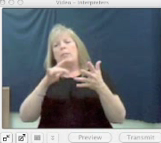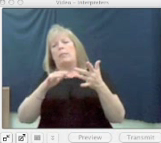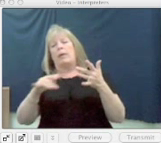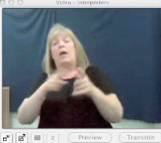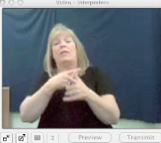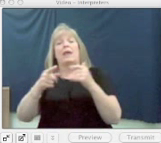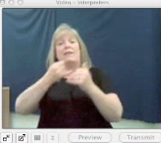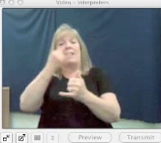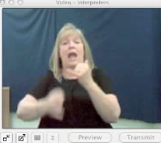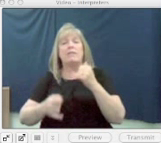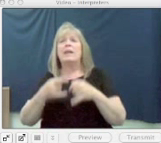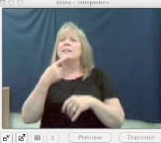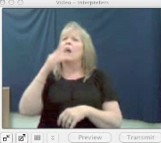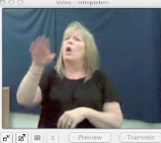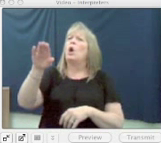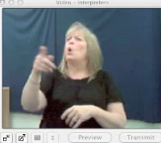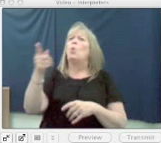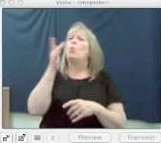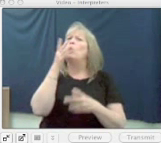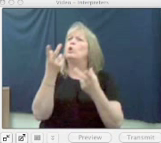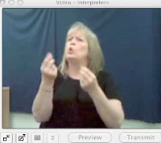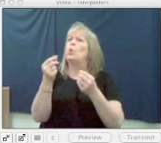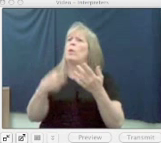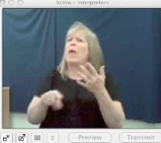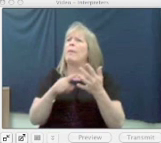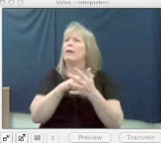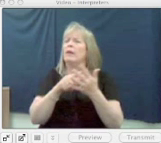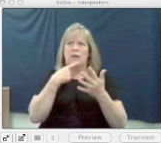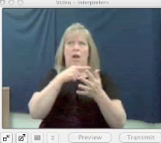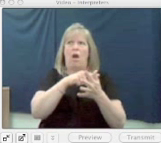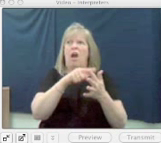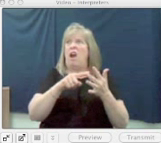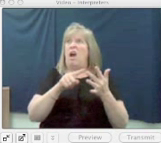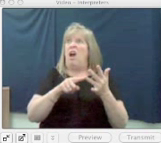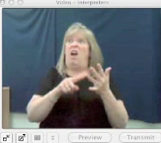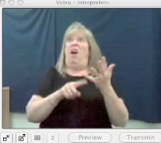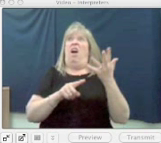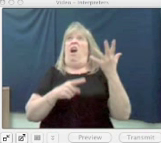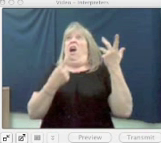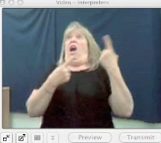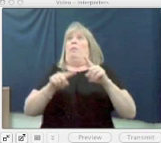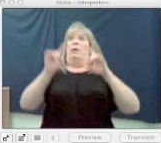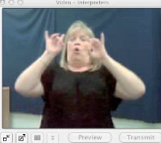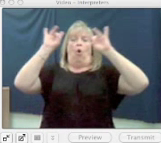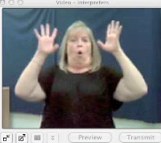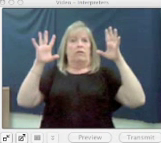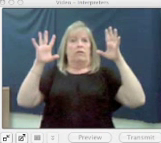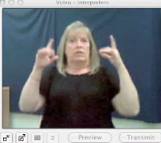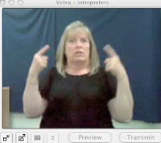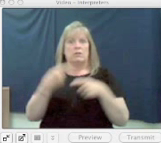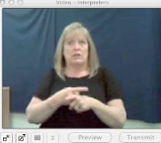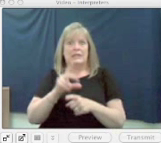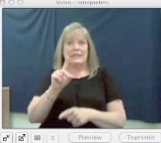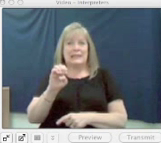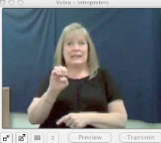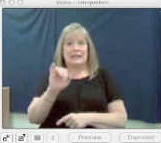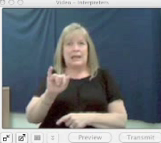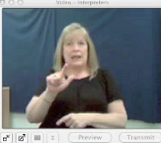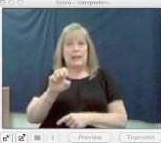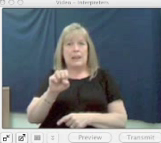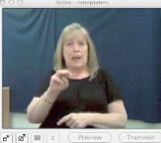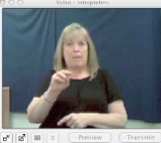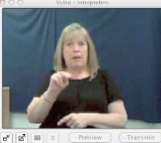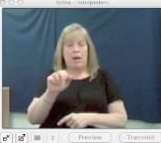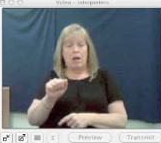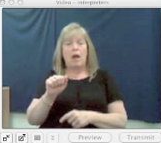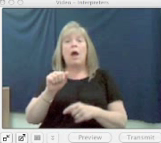case and say, so what would you do at this point? Right now we've got a big, huge ethical dilemma. And usually what has preceded that is a